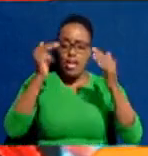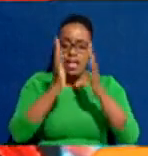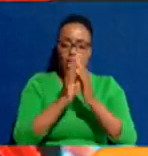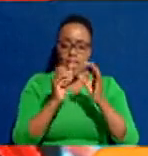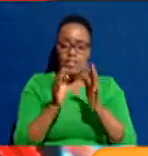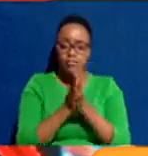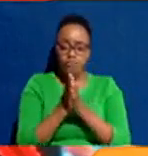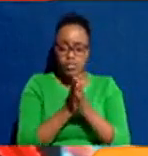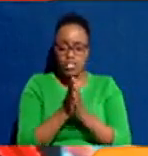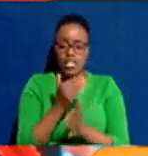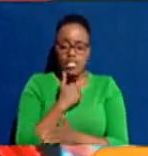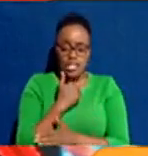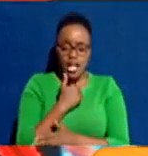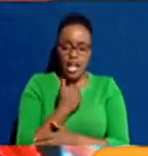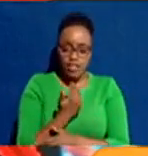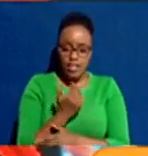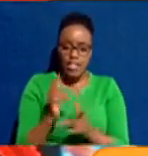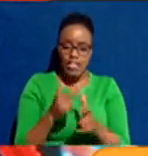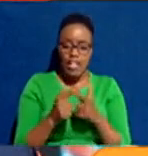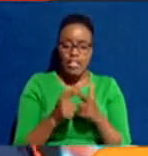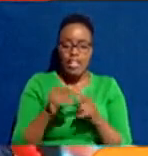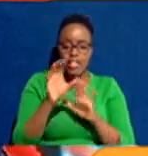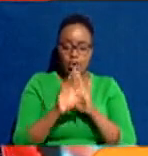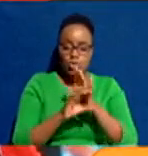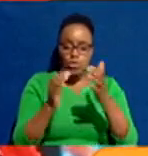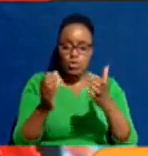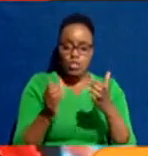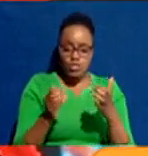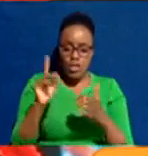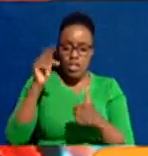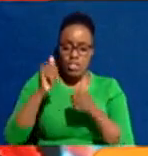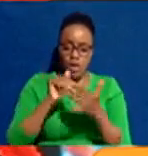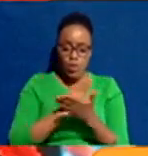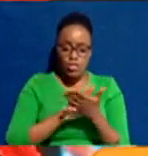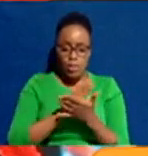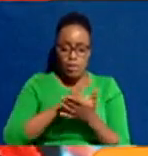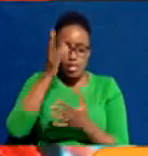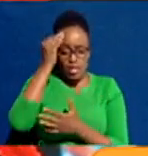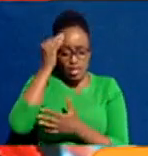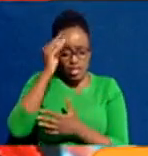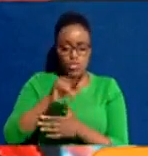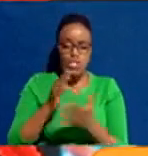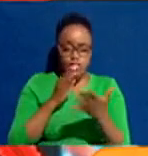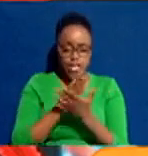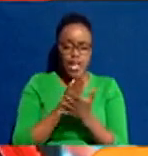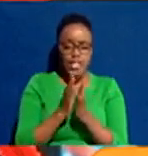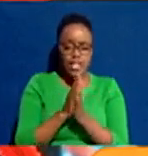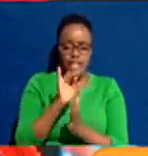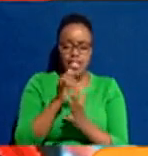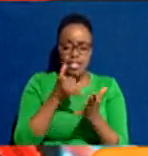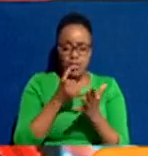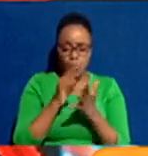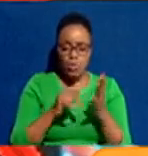we are interested in following the constitutional requirement of Kenya that basic education is a right, and that